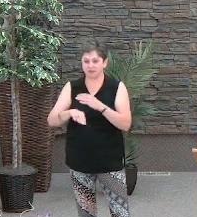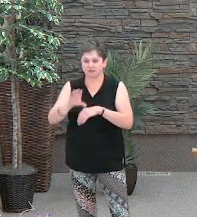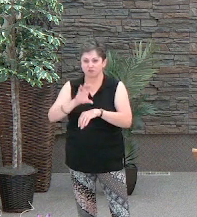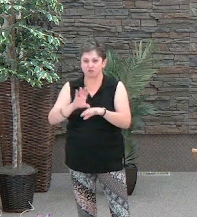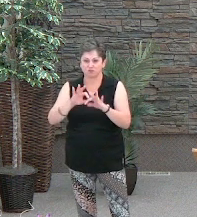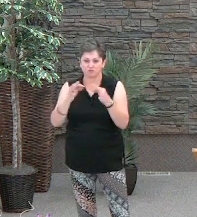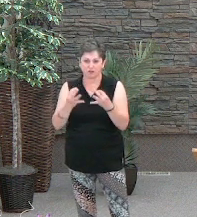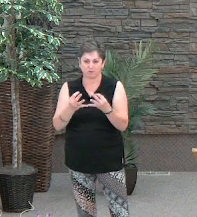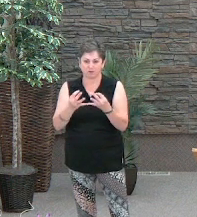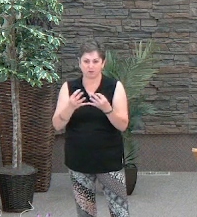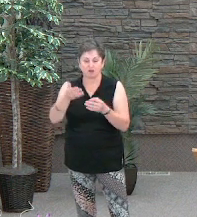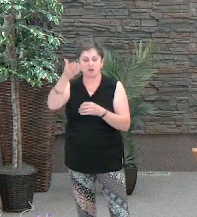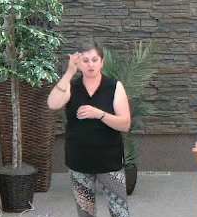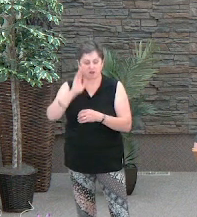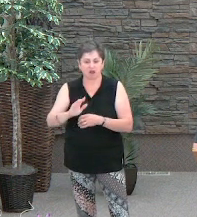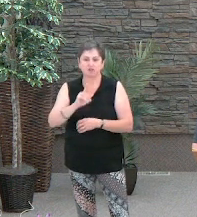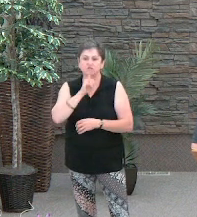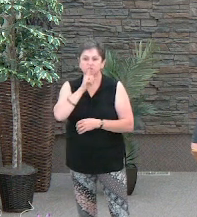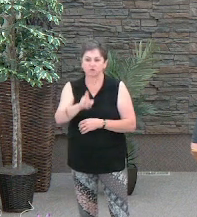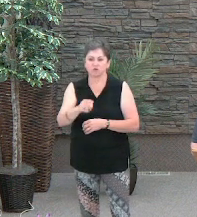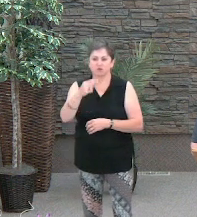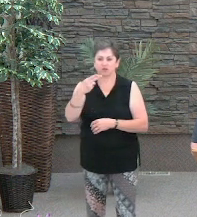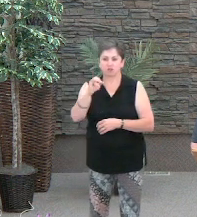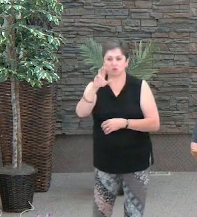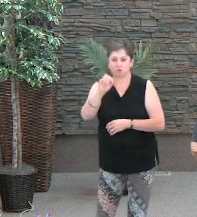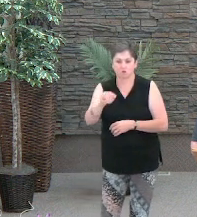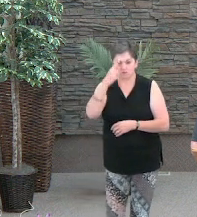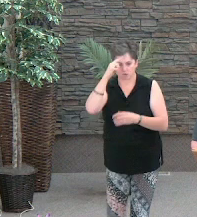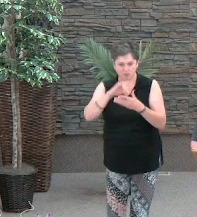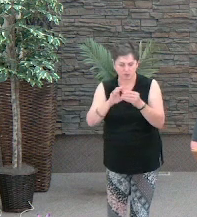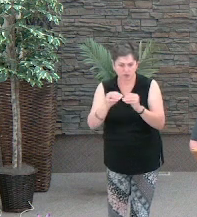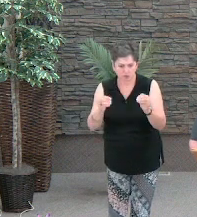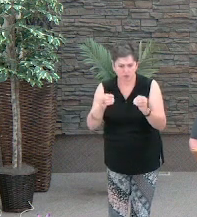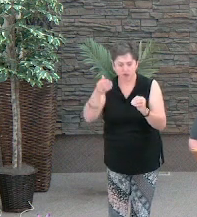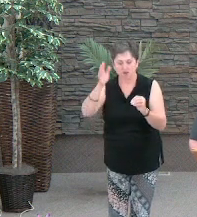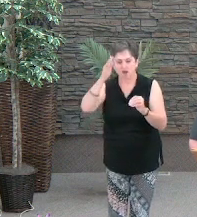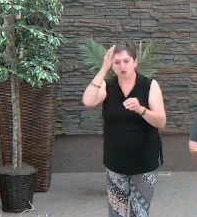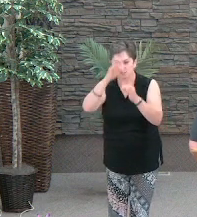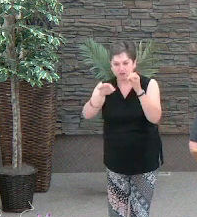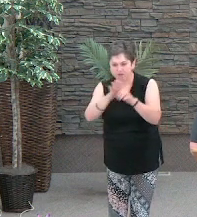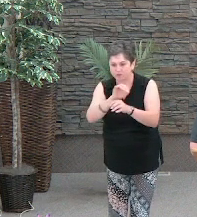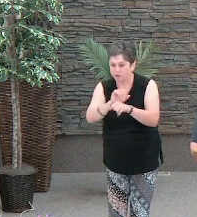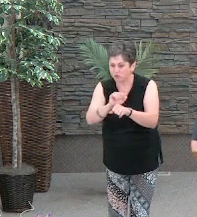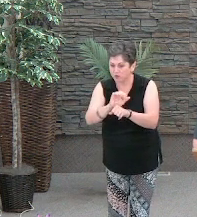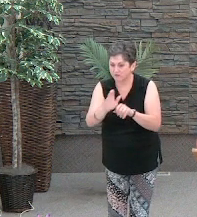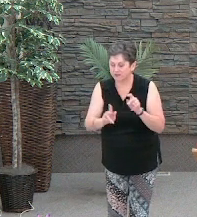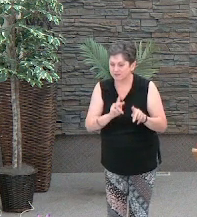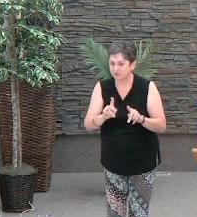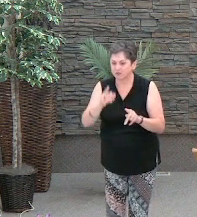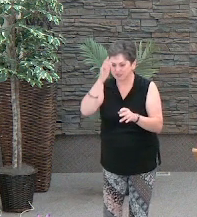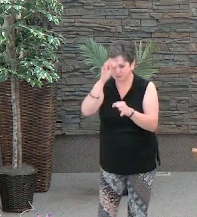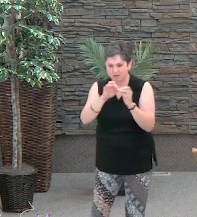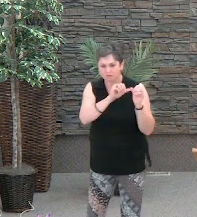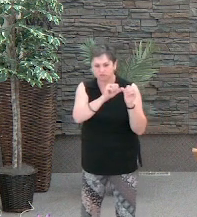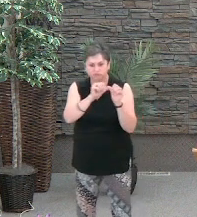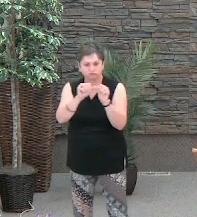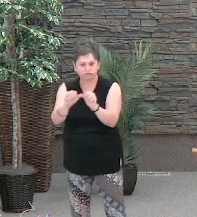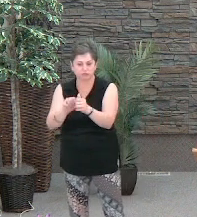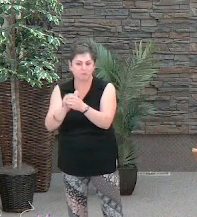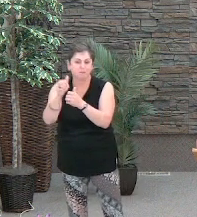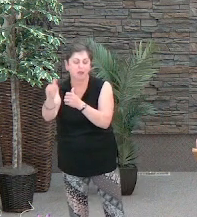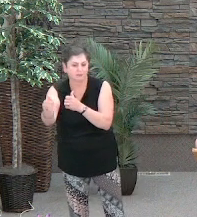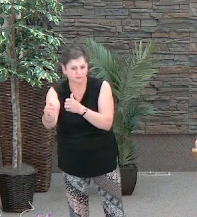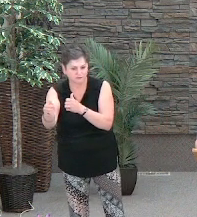church. God's the real hero of the story. He was faithful in the work of his people. He's been faithful even